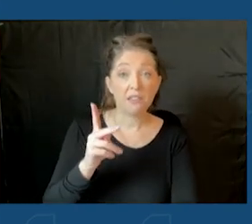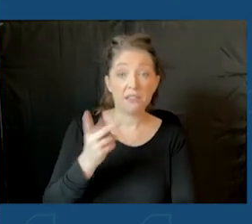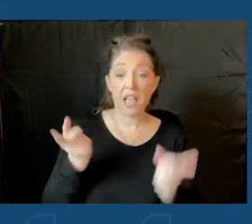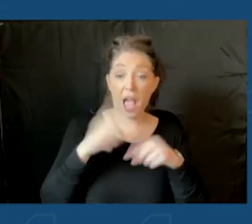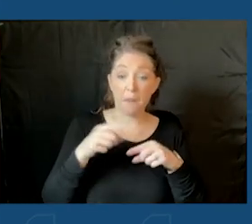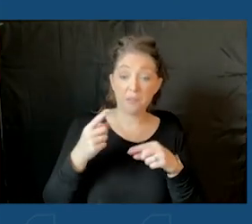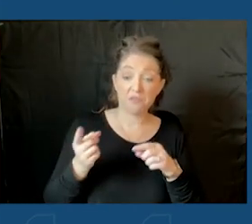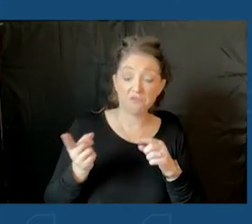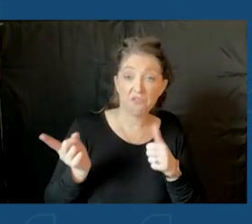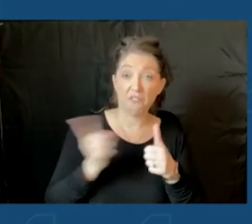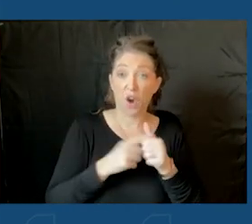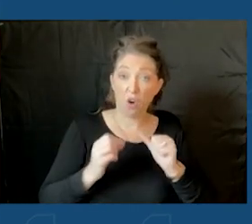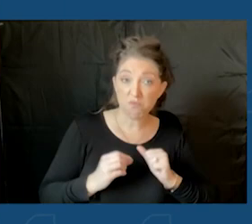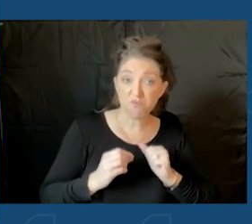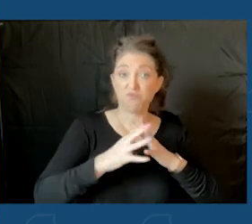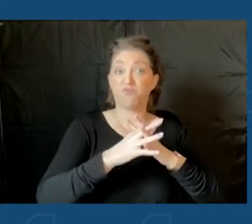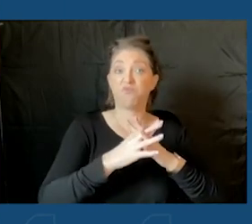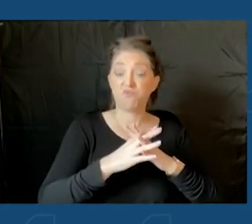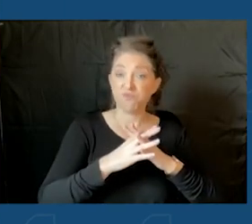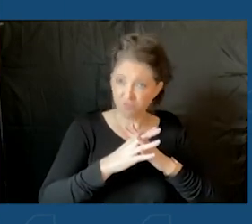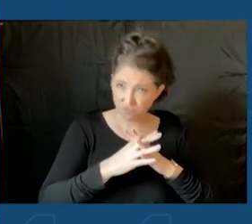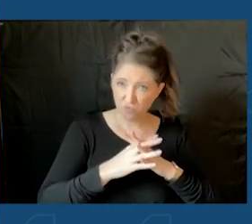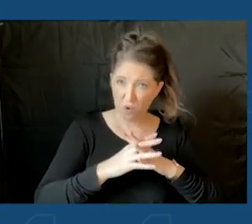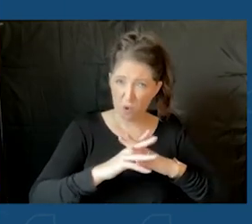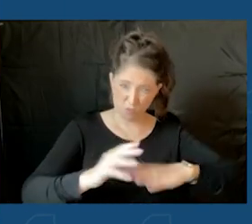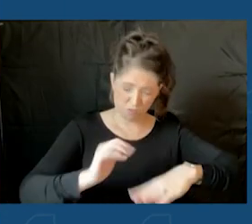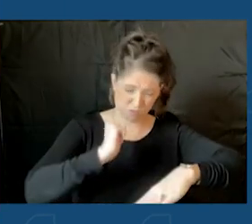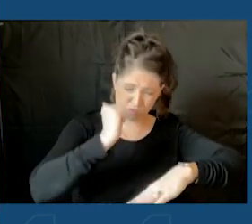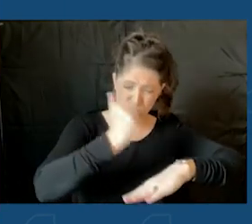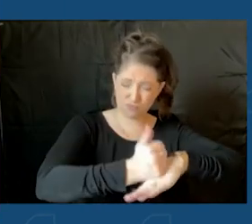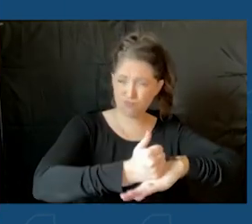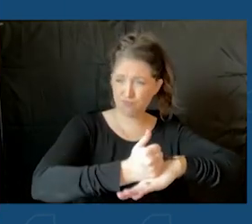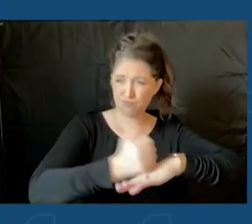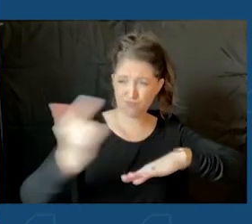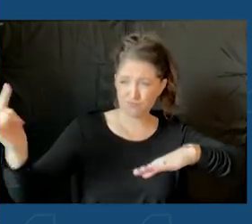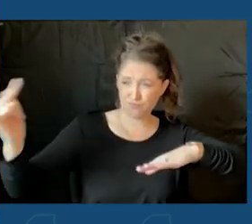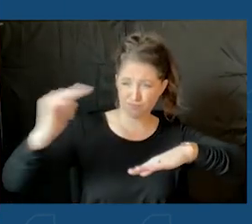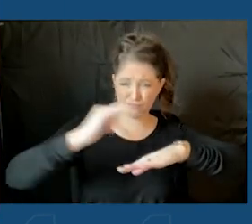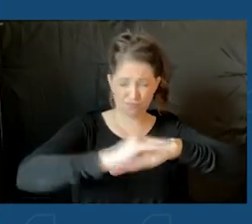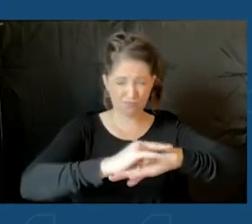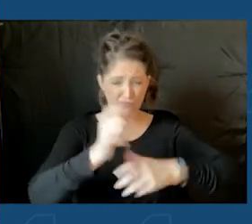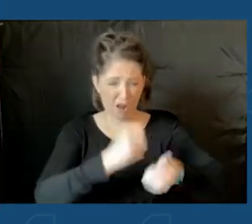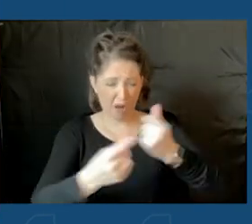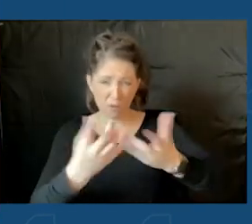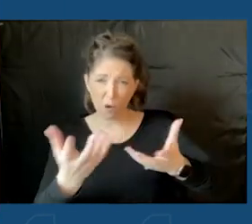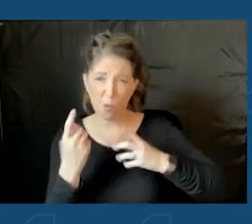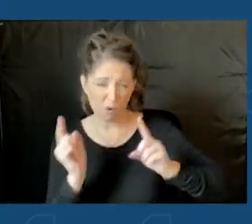it was the landmark airport that everybody wanted to come through in the world.